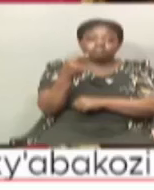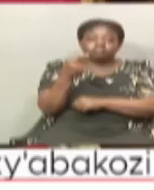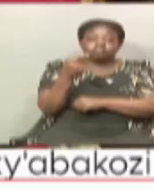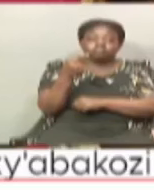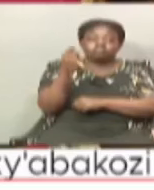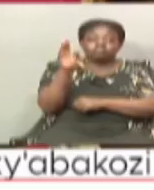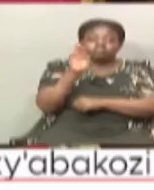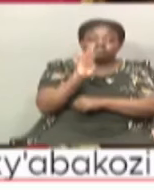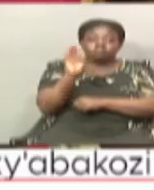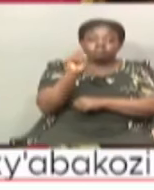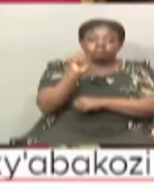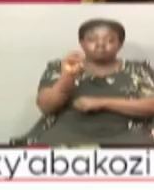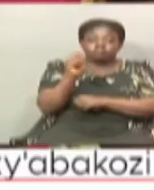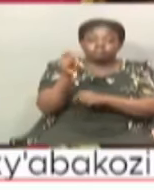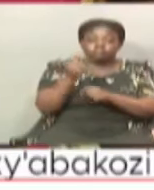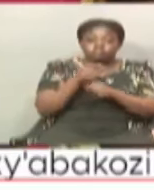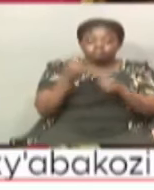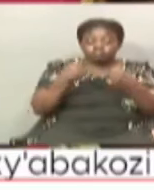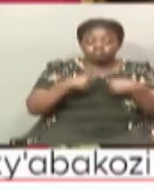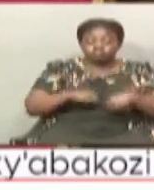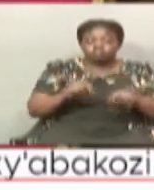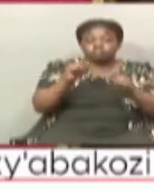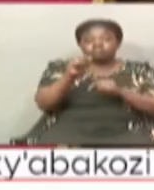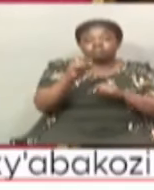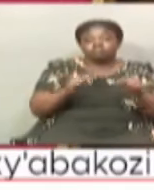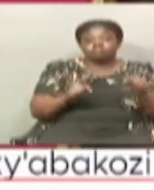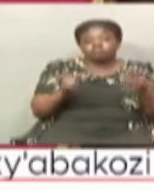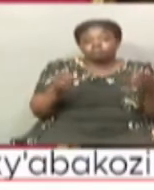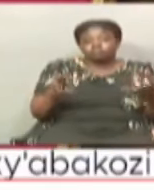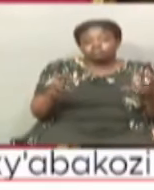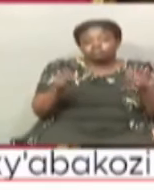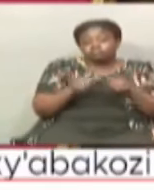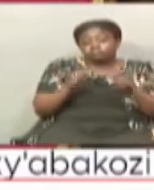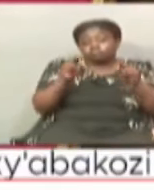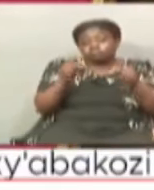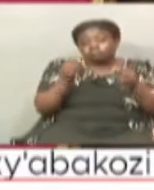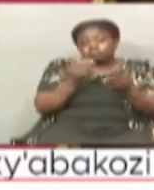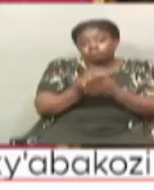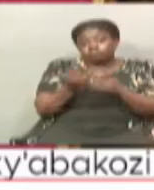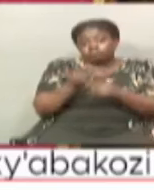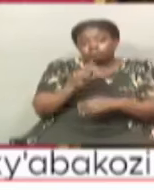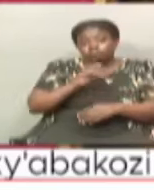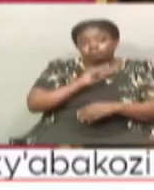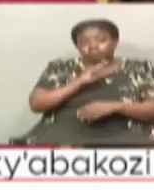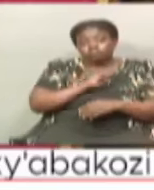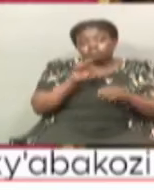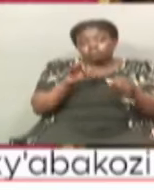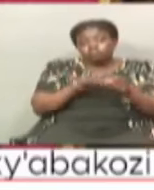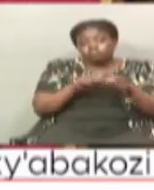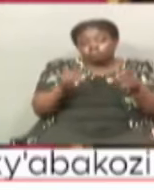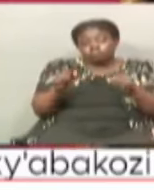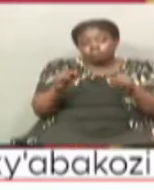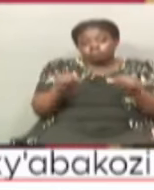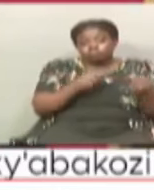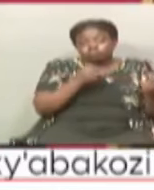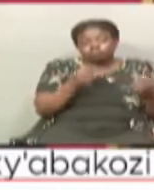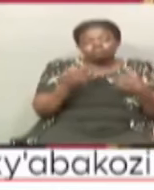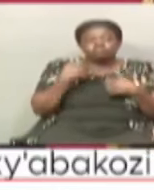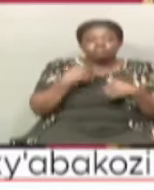1 billion shillings from the acting managing director. This is an unusual request from a board member and tantamount to conflict of interest.